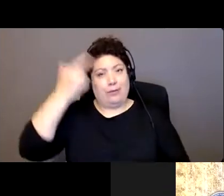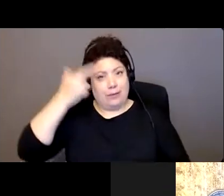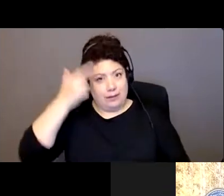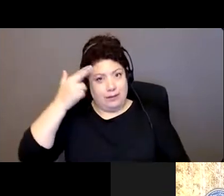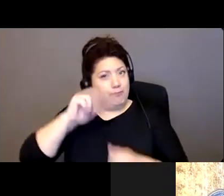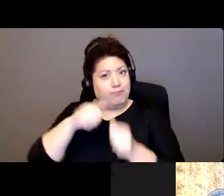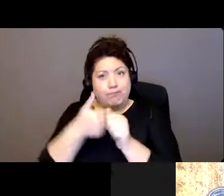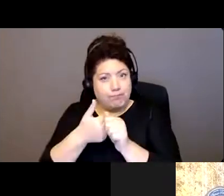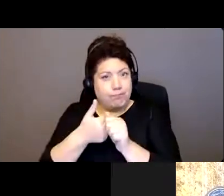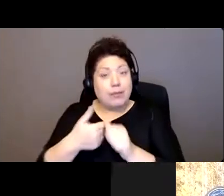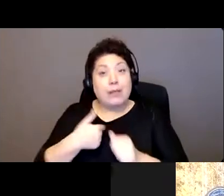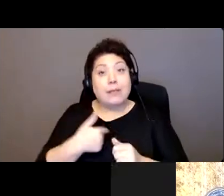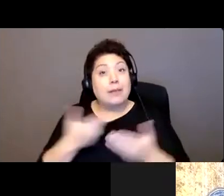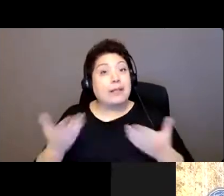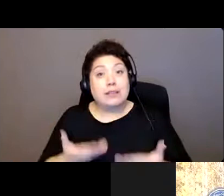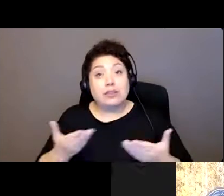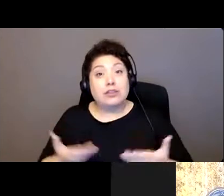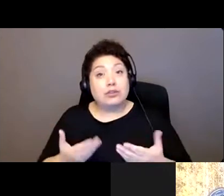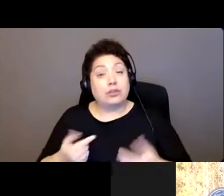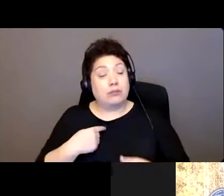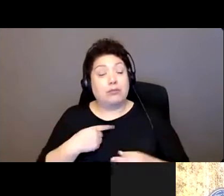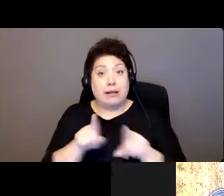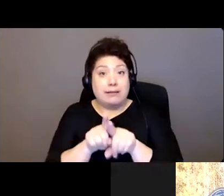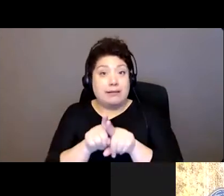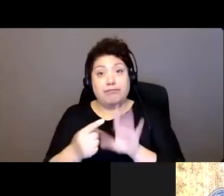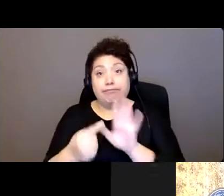to be an example for other people.